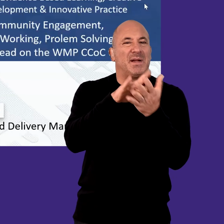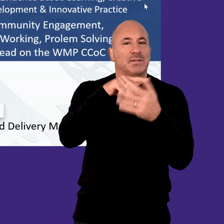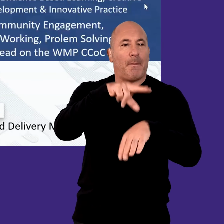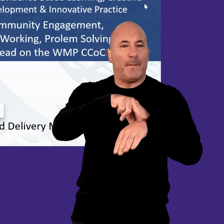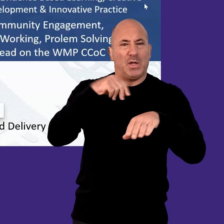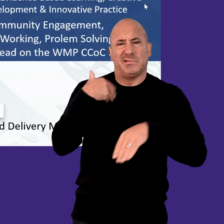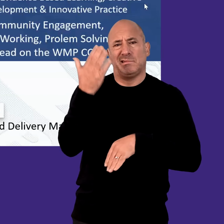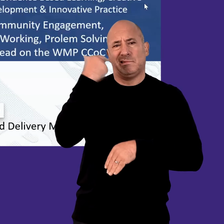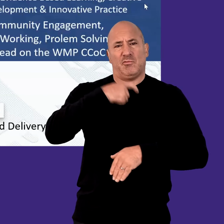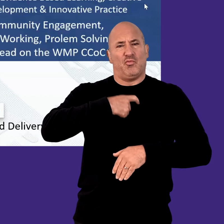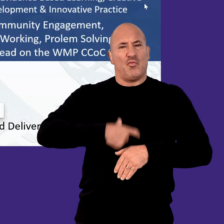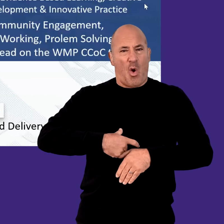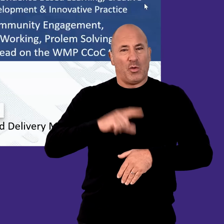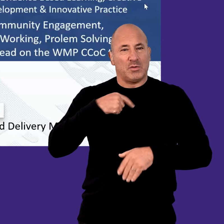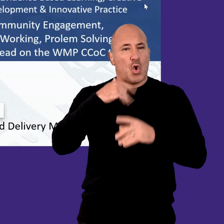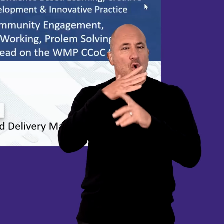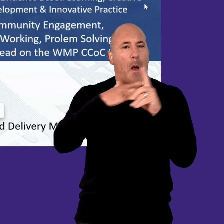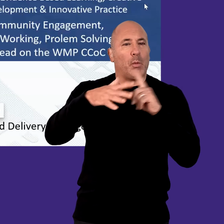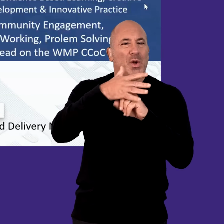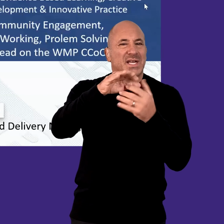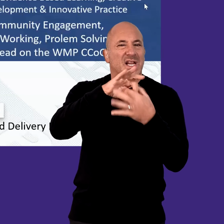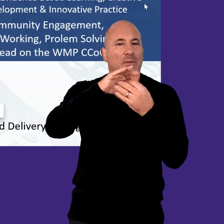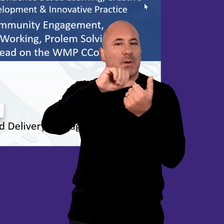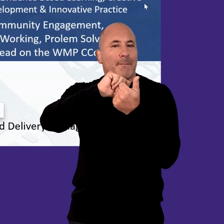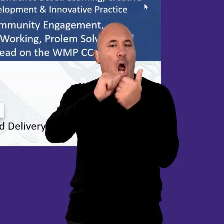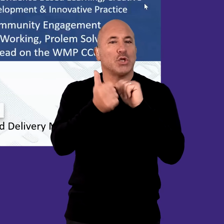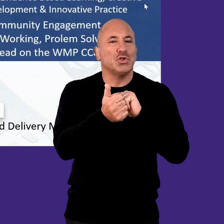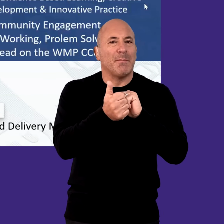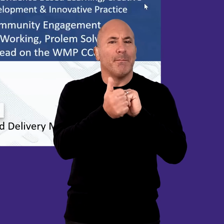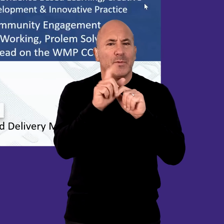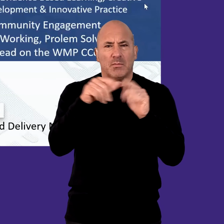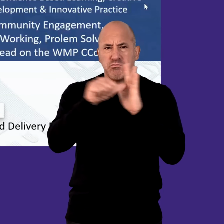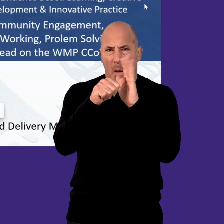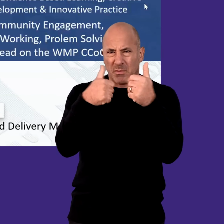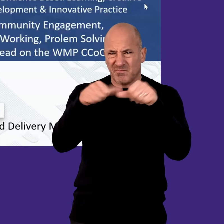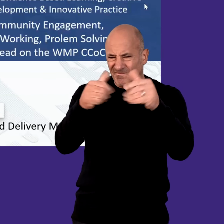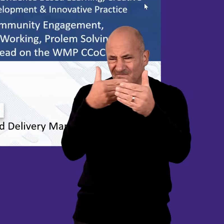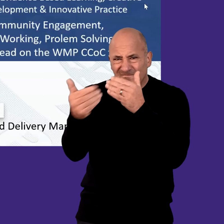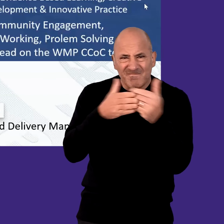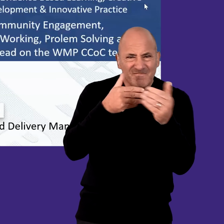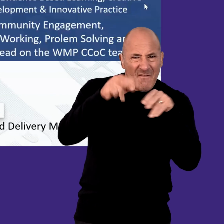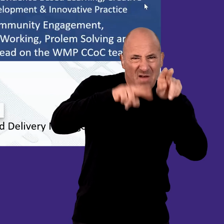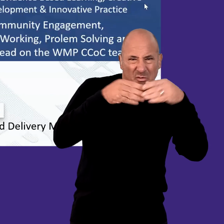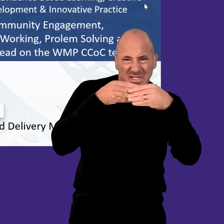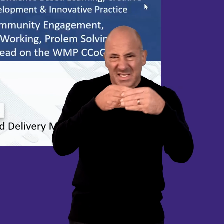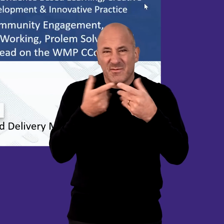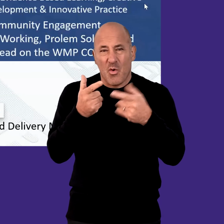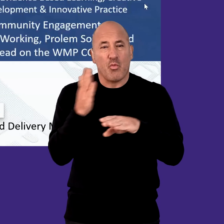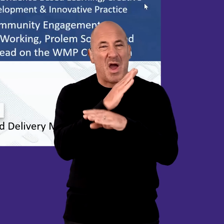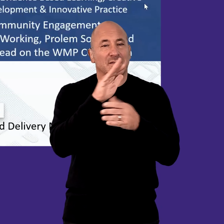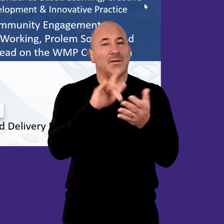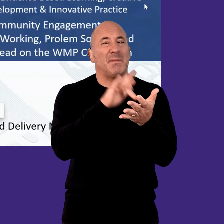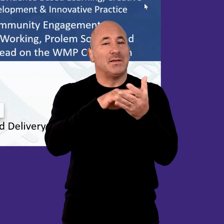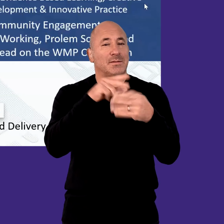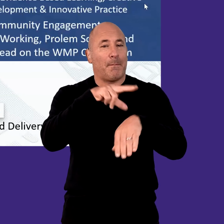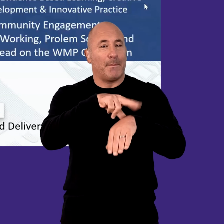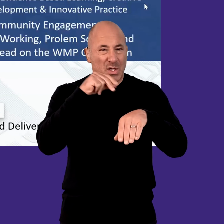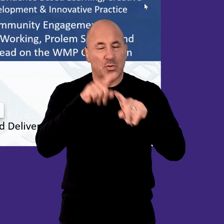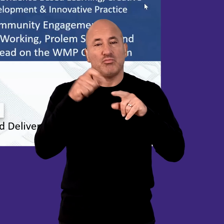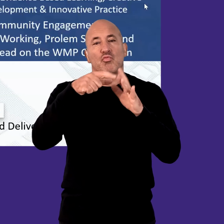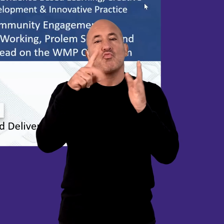delivery manager with West Midlands Police, but my previous role, as Kenneth said, was community engagement, partnership working,